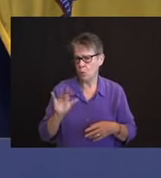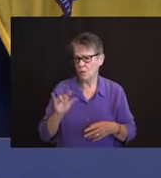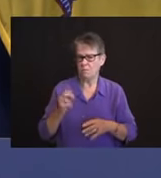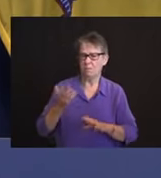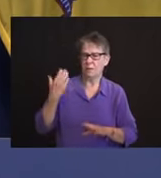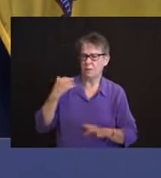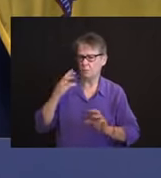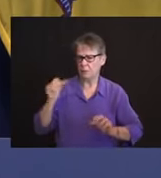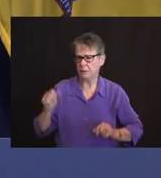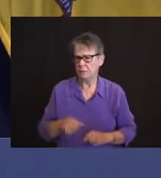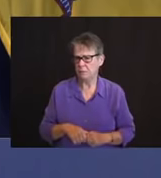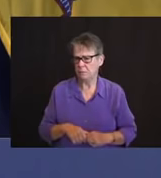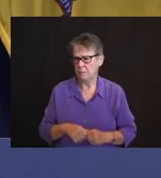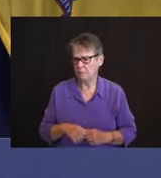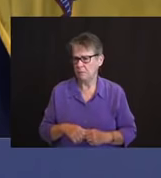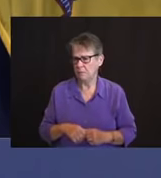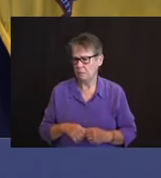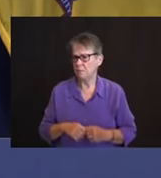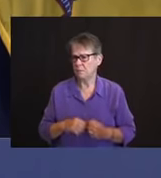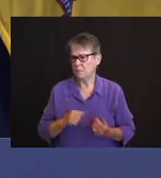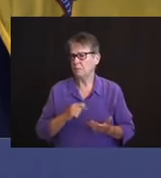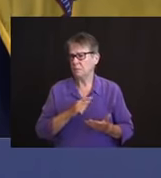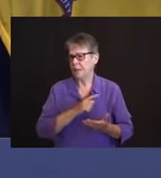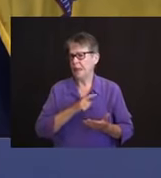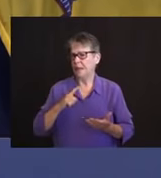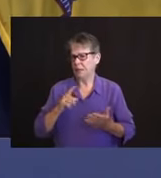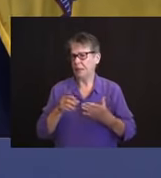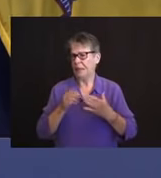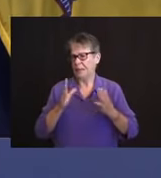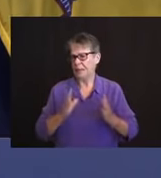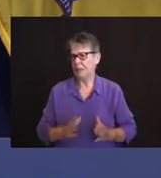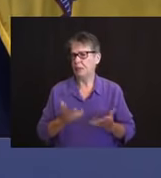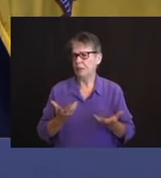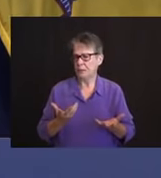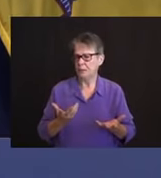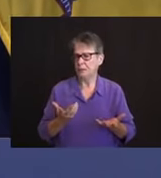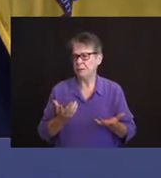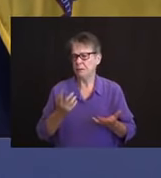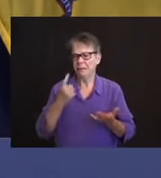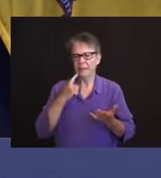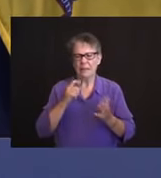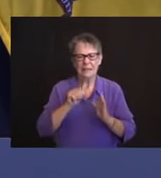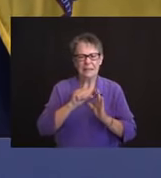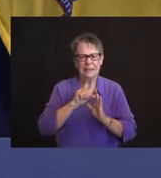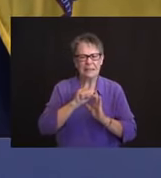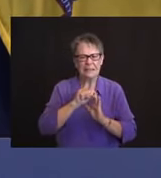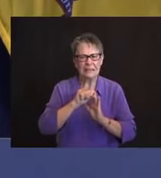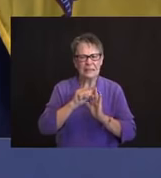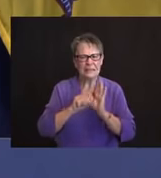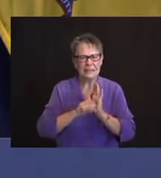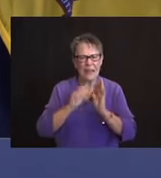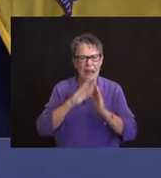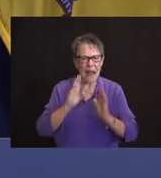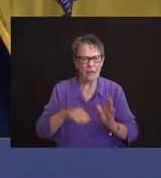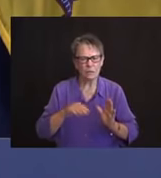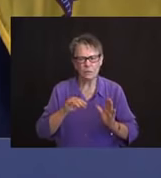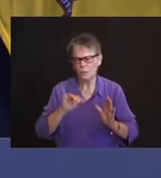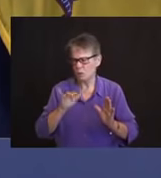in the State House. We have, by the end of July or June, we've lifted the